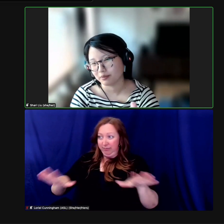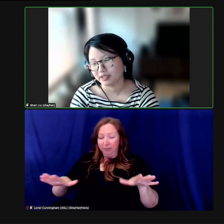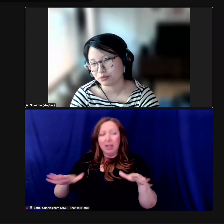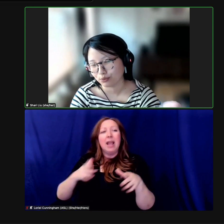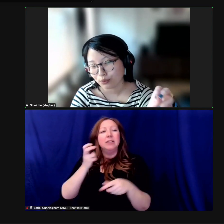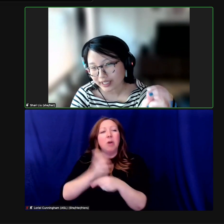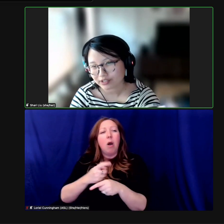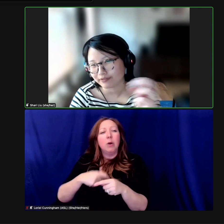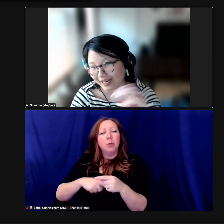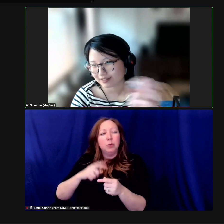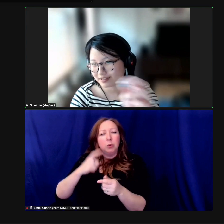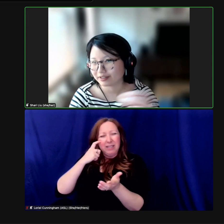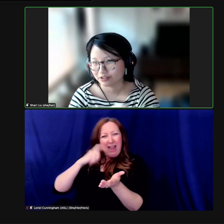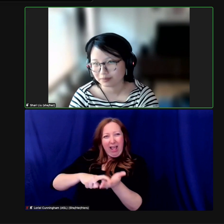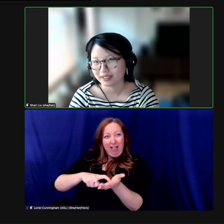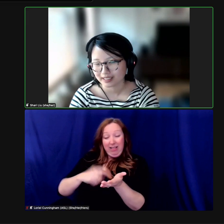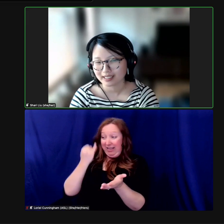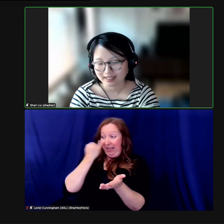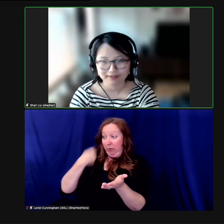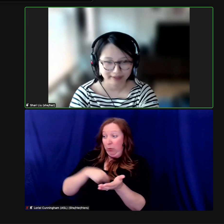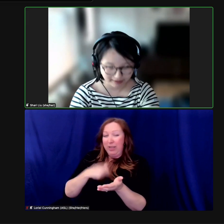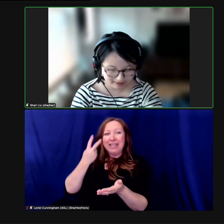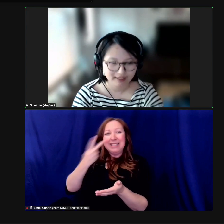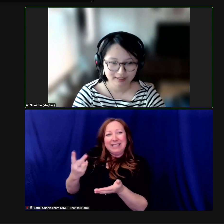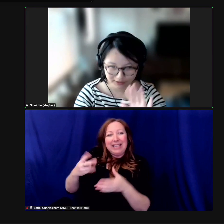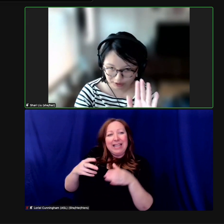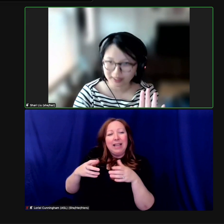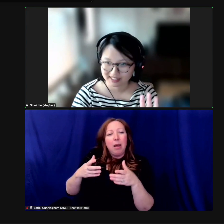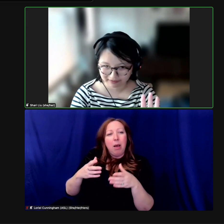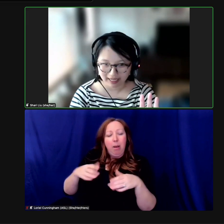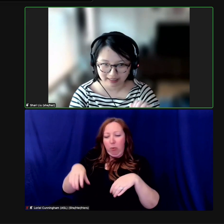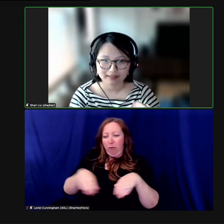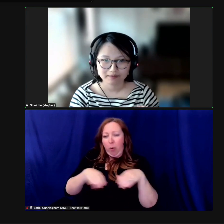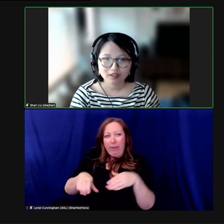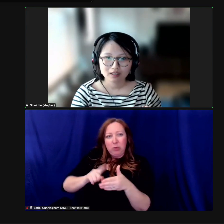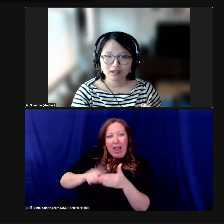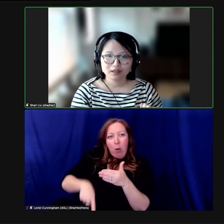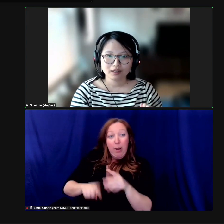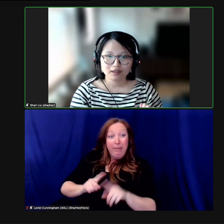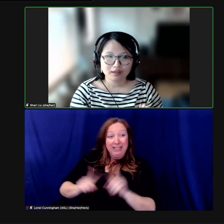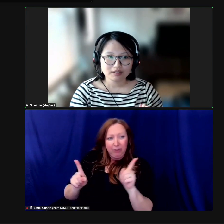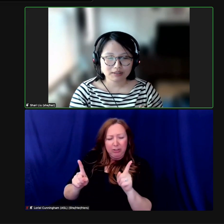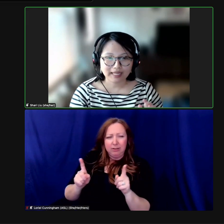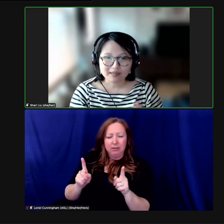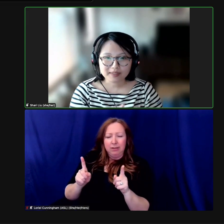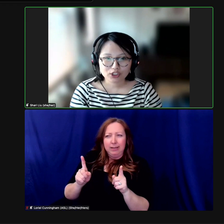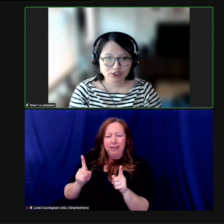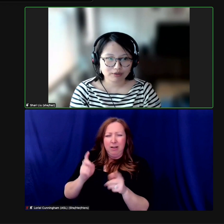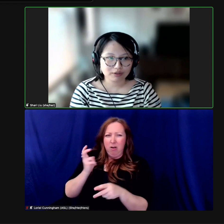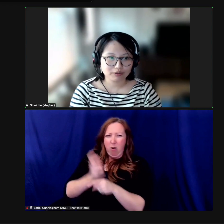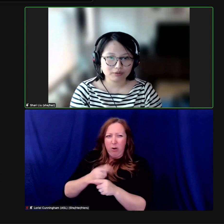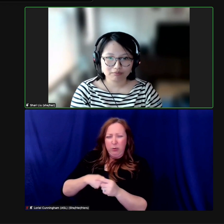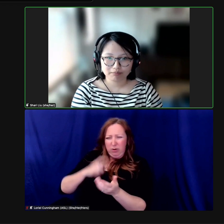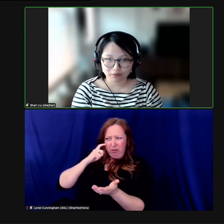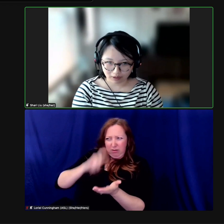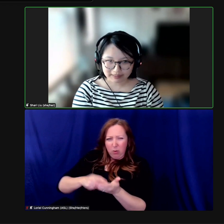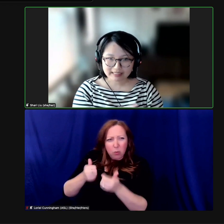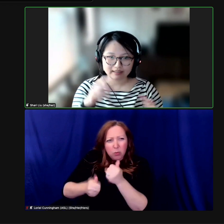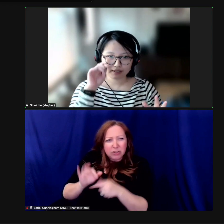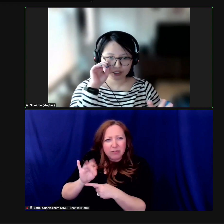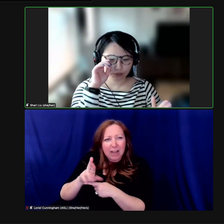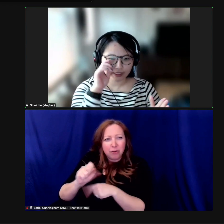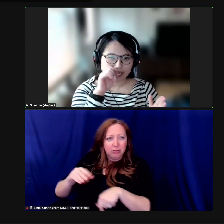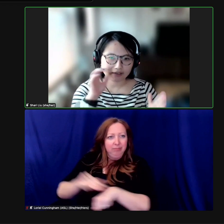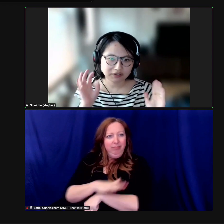in performance, which factors are contributing to that difference. So just wanted to flag that. So now I'm going to show you